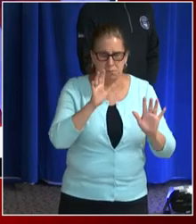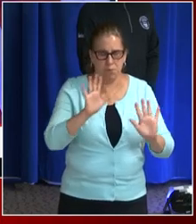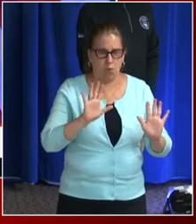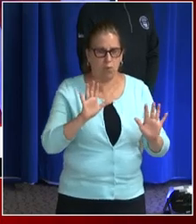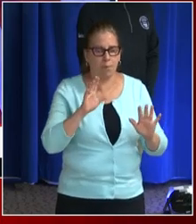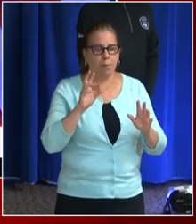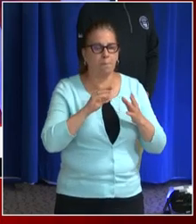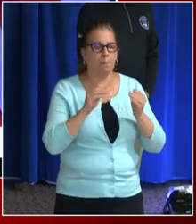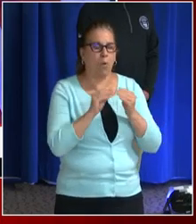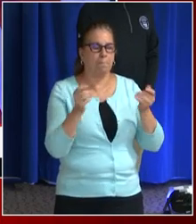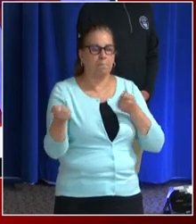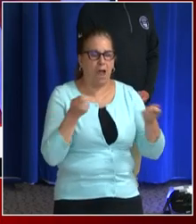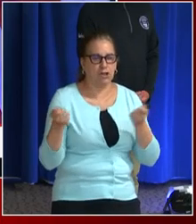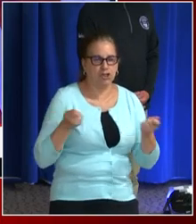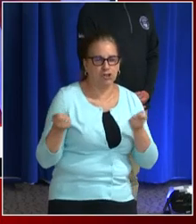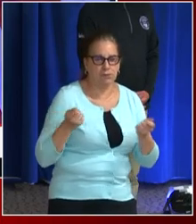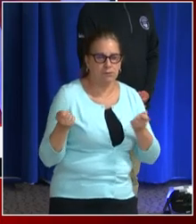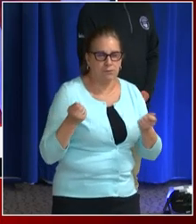Yes.